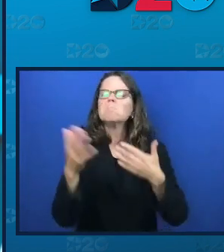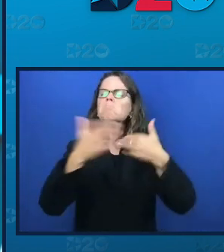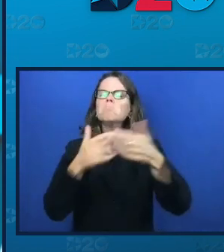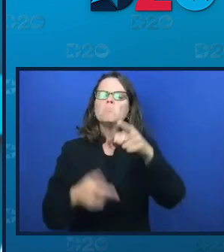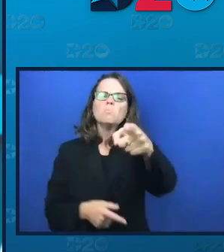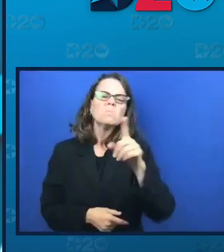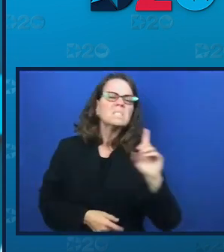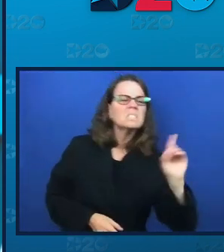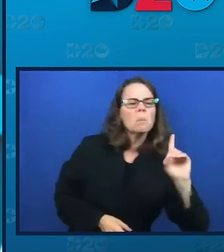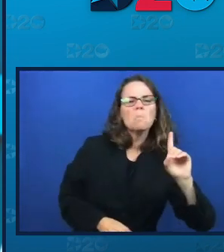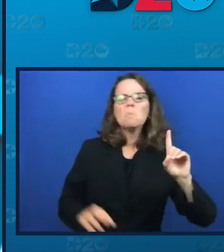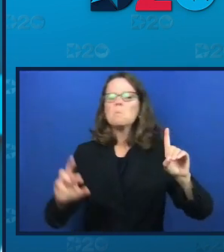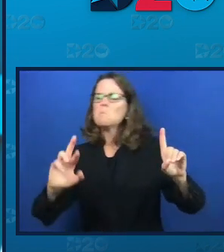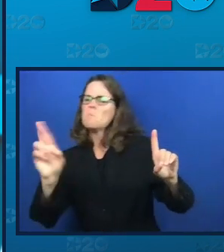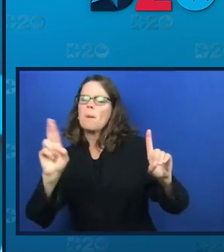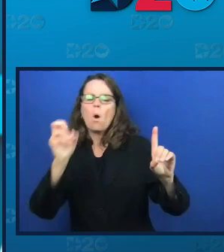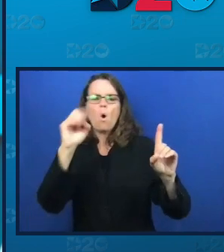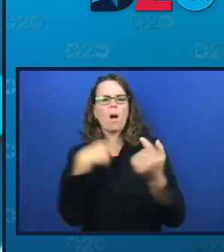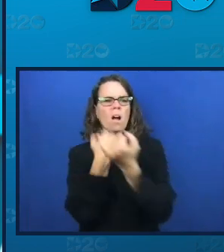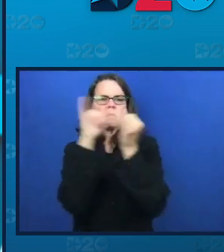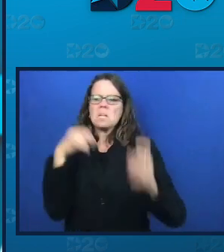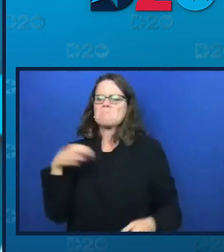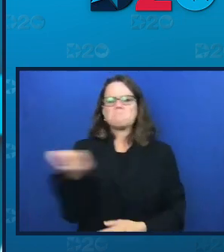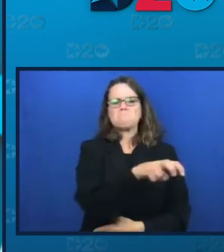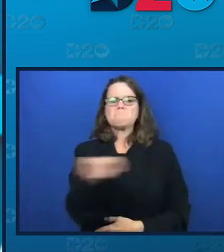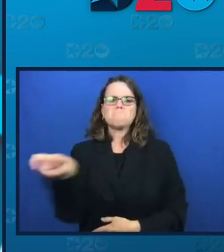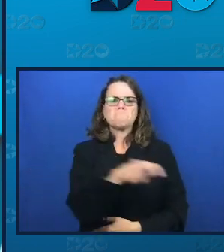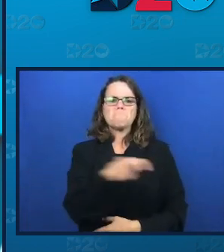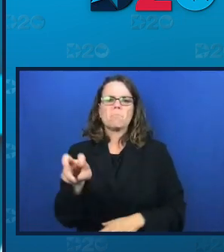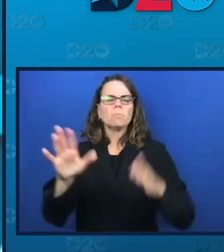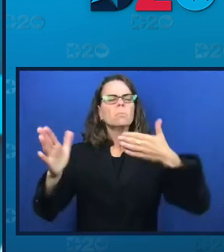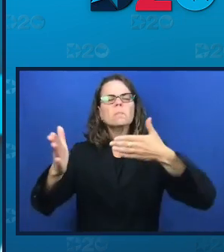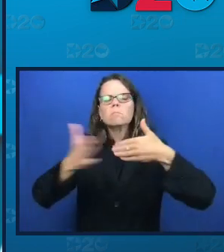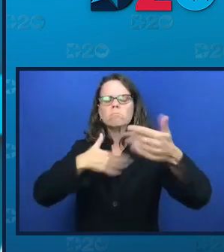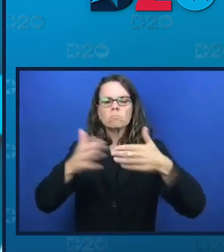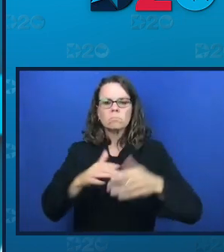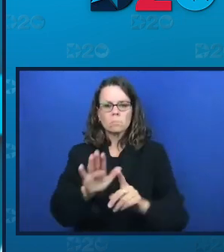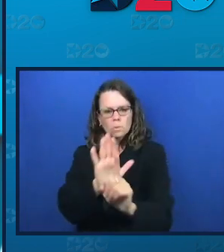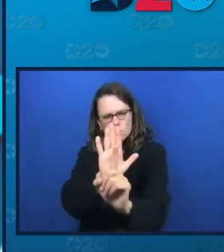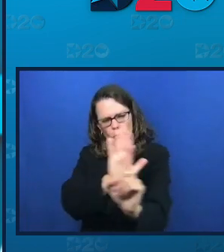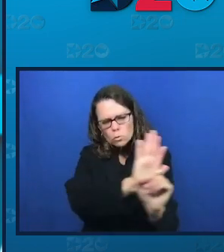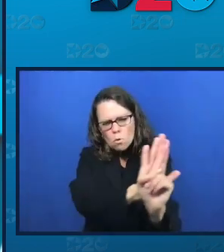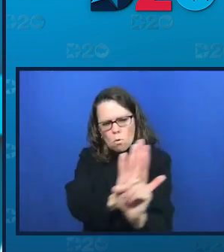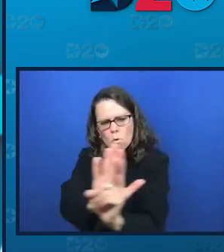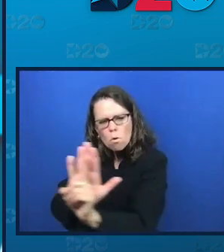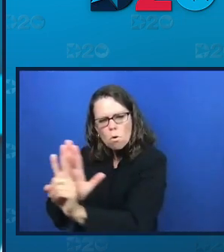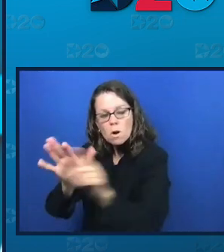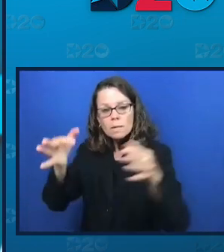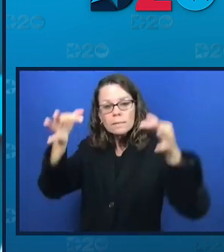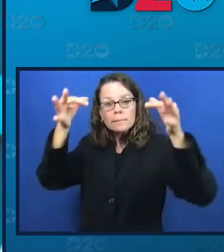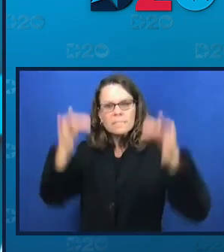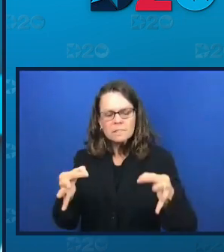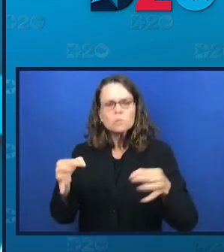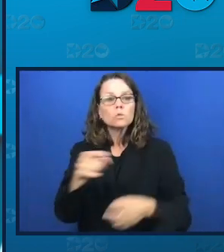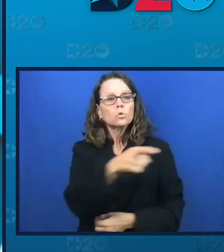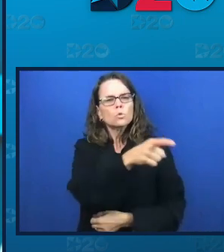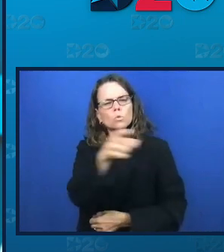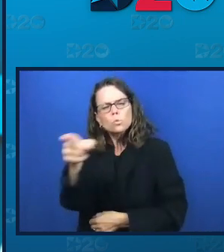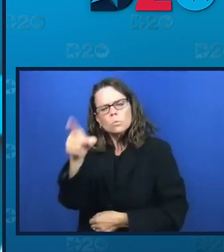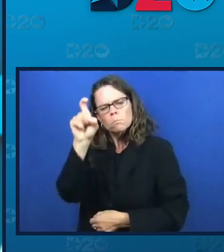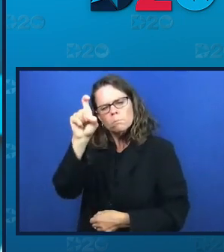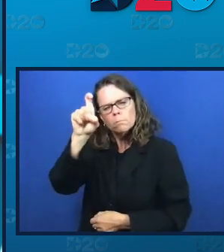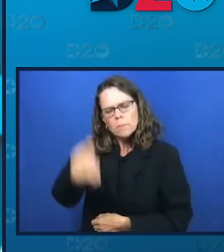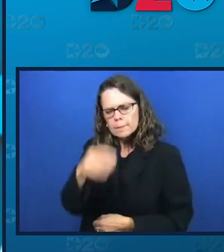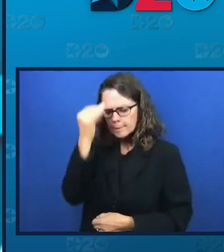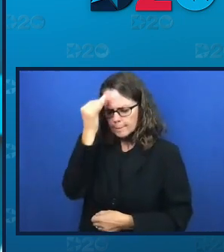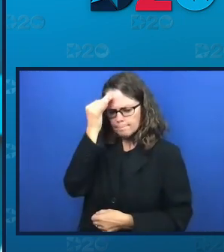in this election is to decide what kind of movement is capable of being the vehicle for the change we need. Can a movement